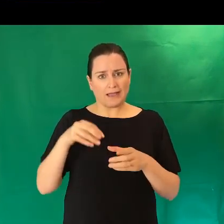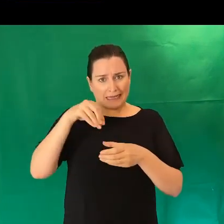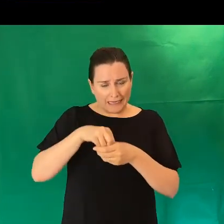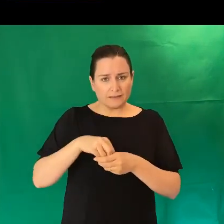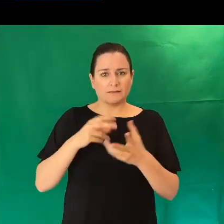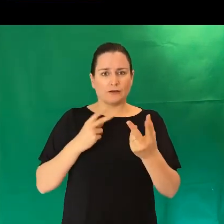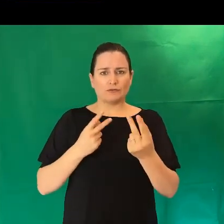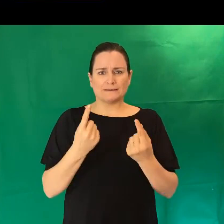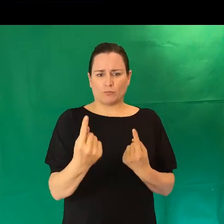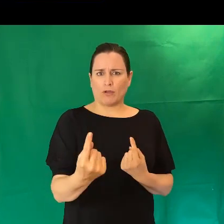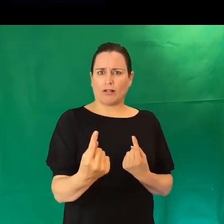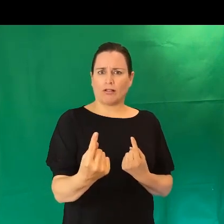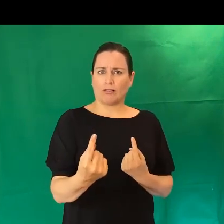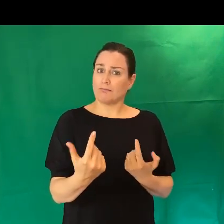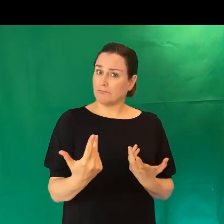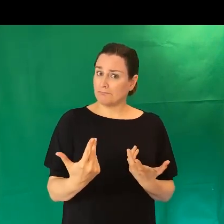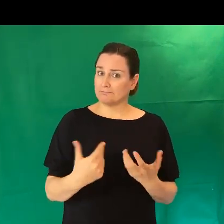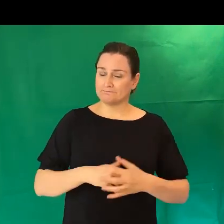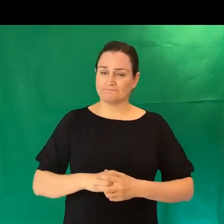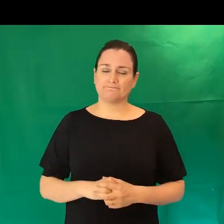reciprocal.